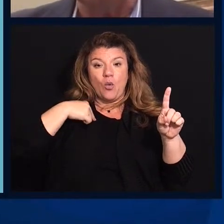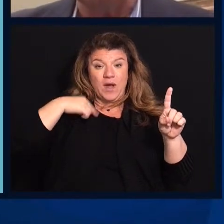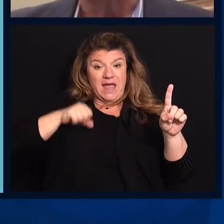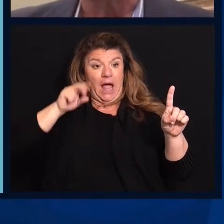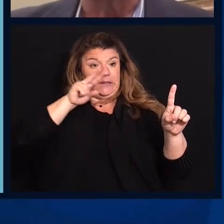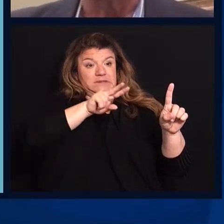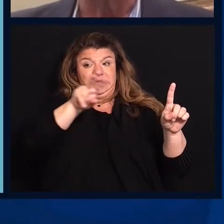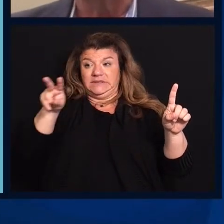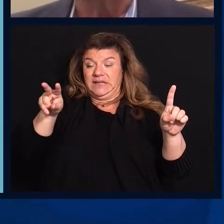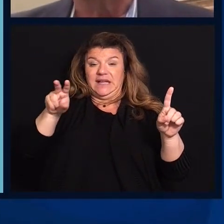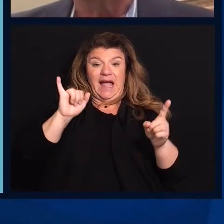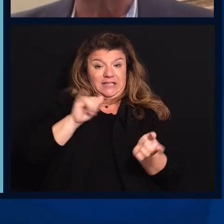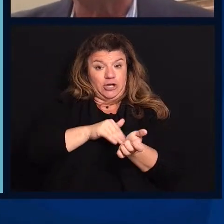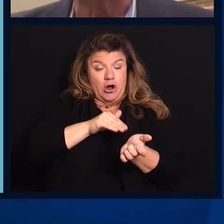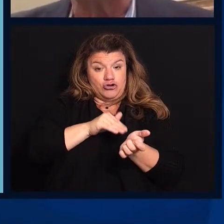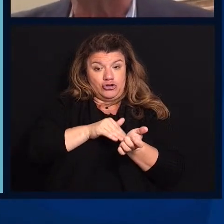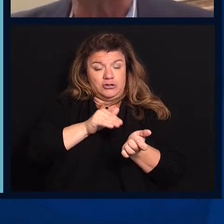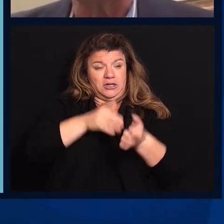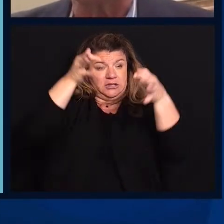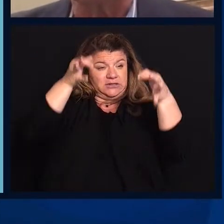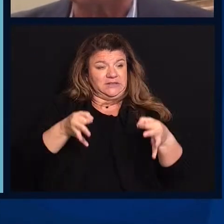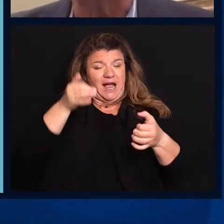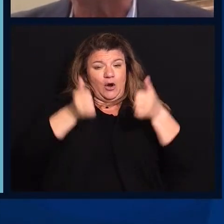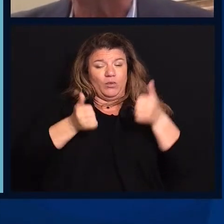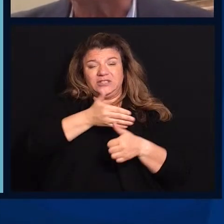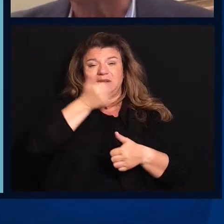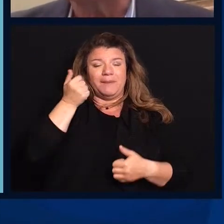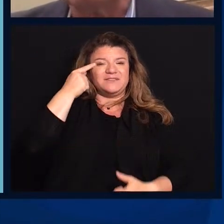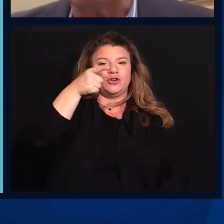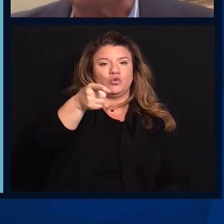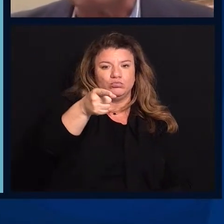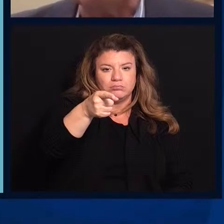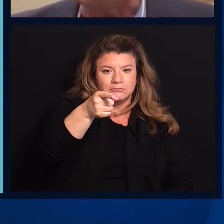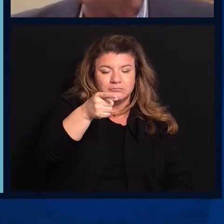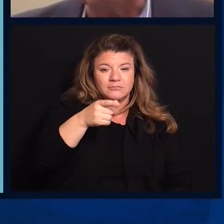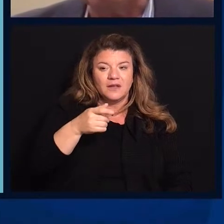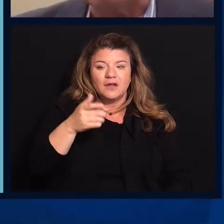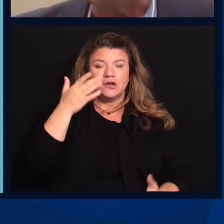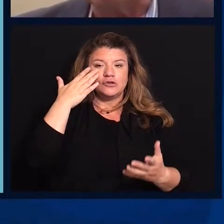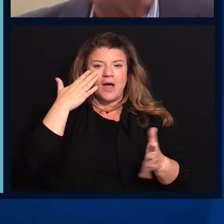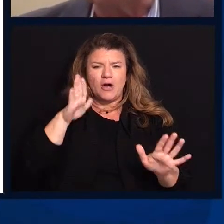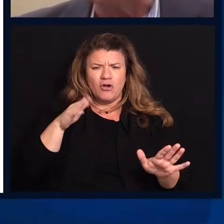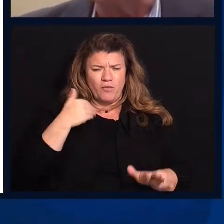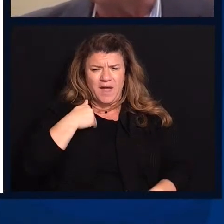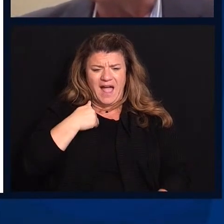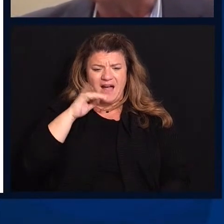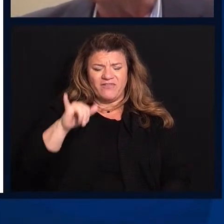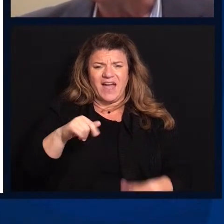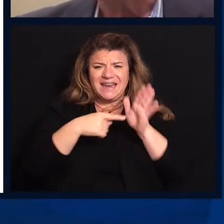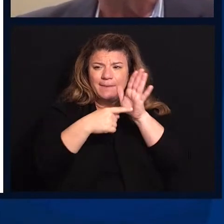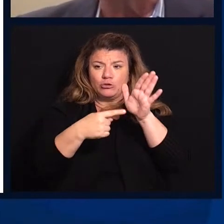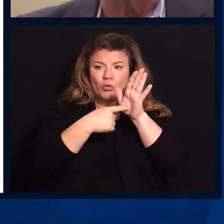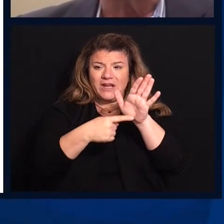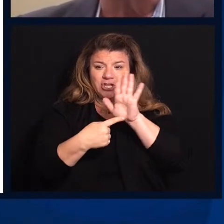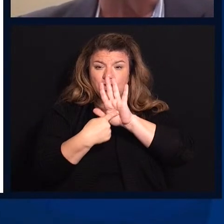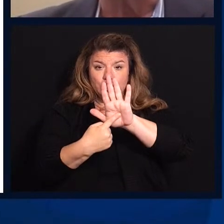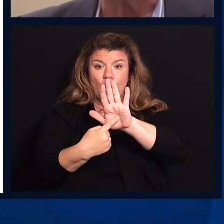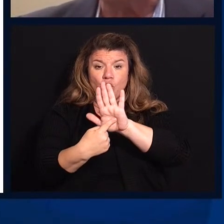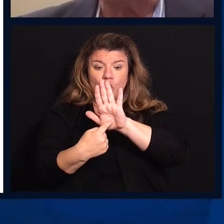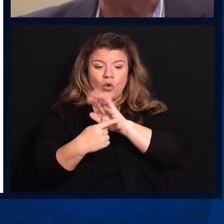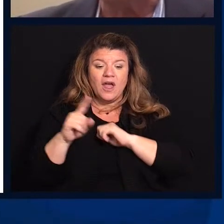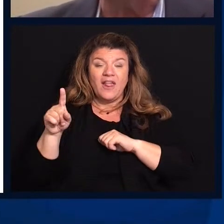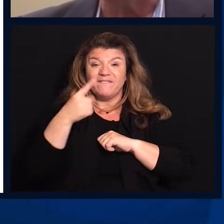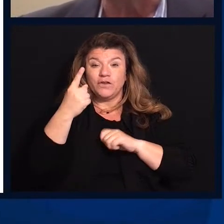you determine what's the best thing to do for your patients. So I don't know if we have the demo we can run through, Jordan. Good. So the